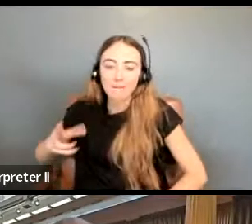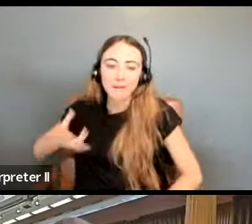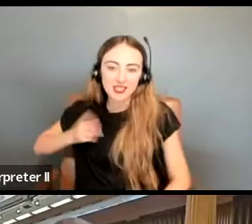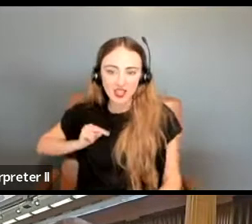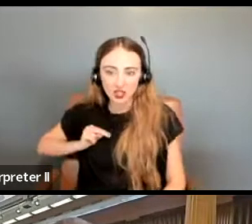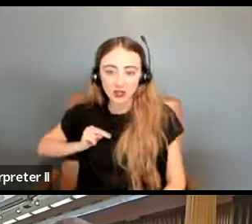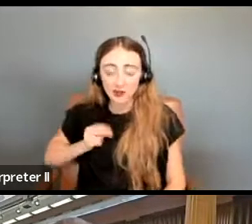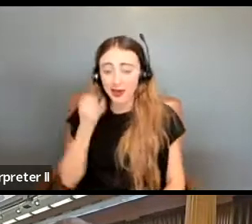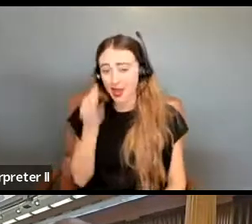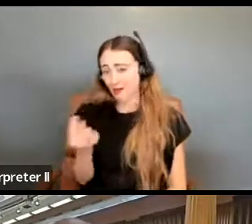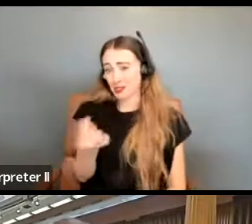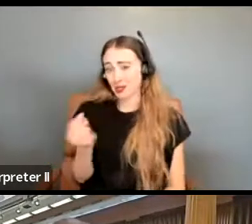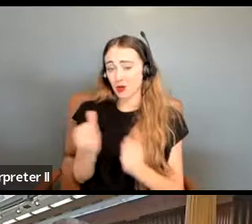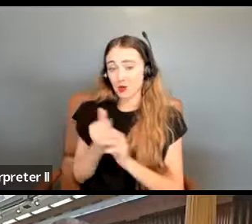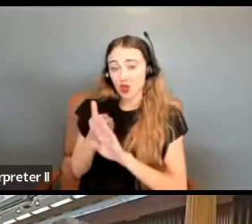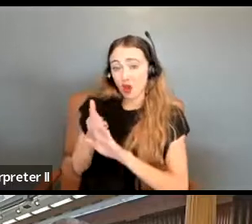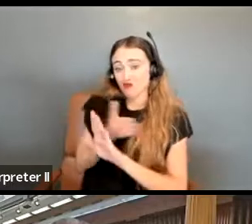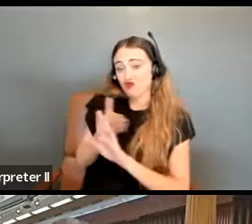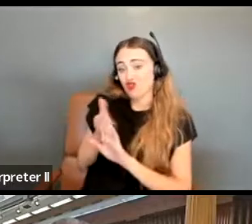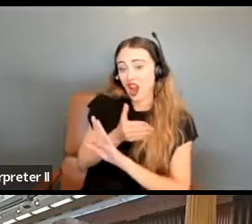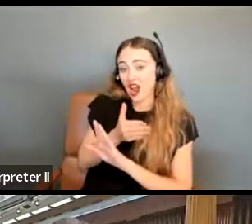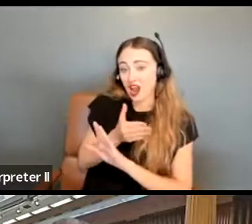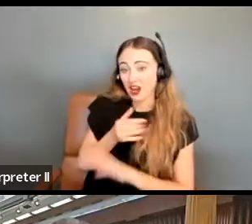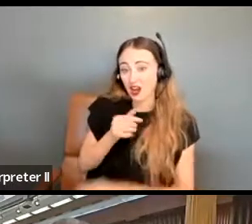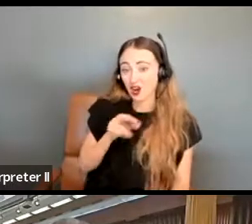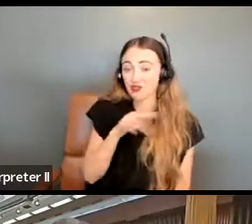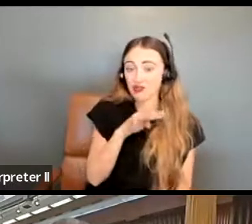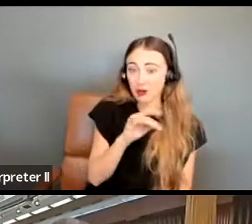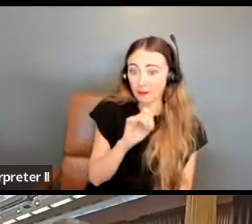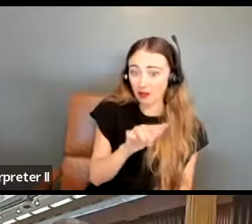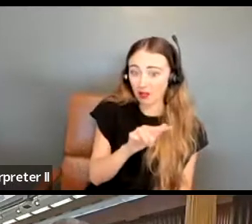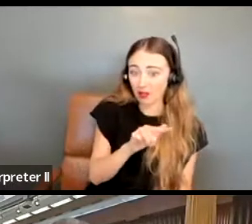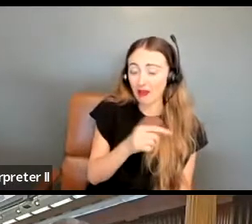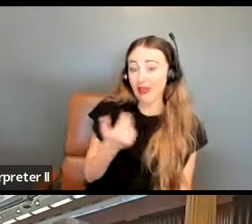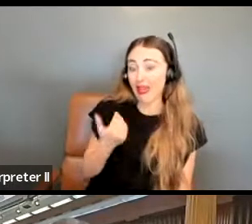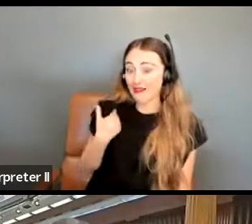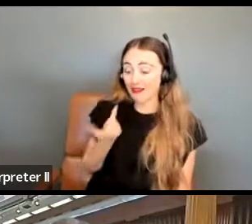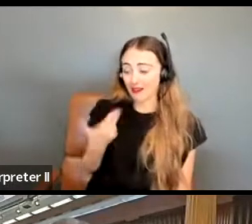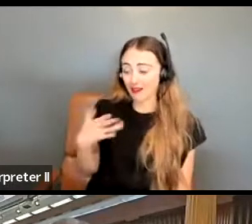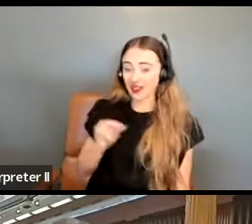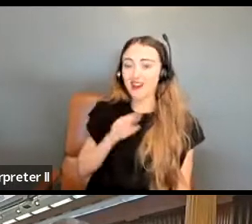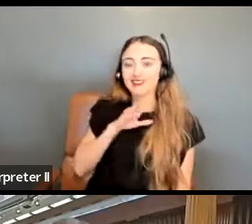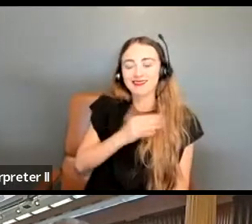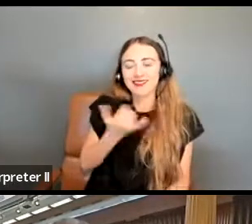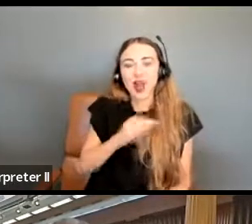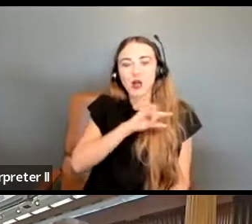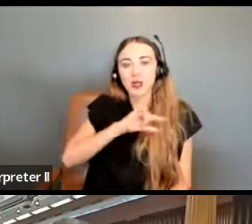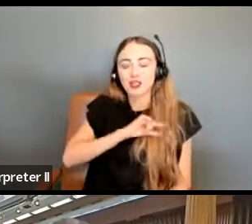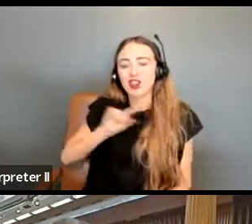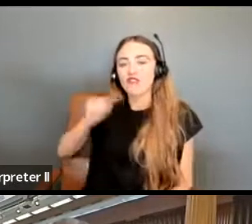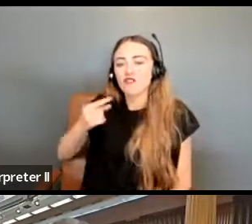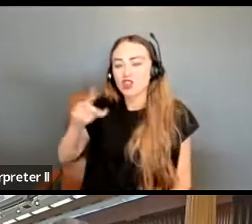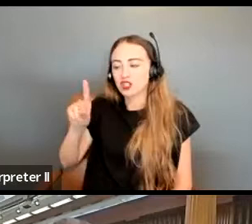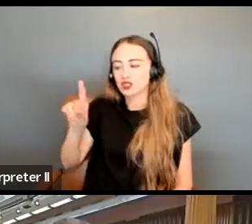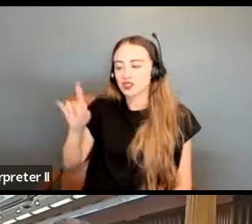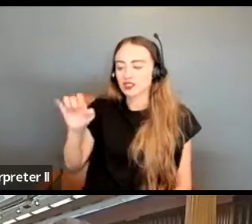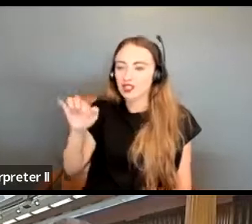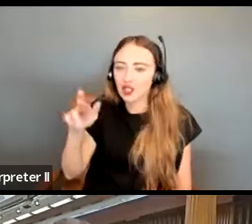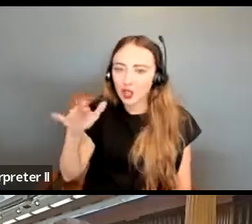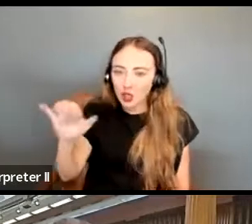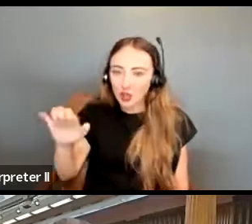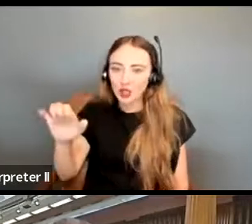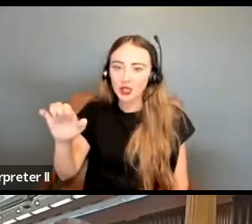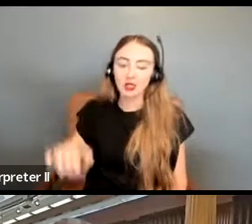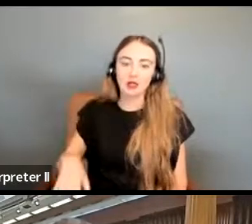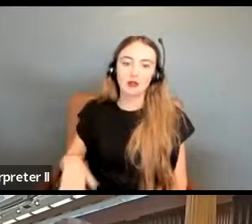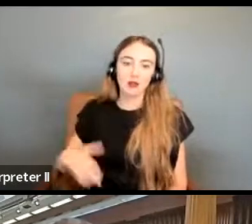If a person with a prior conviction for a crime of violence possesses a firearm in their home, the person is guilty of first-degree possession of a firearm by